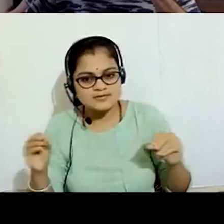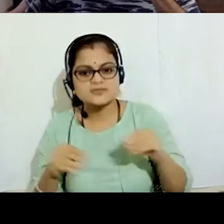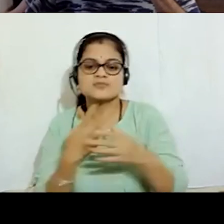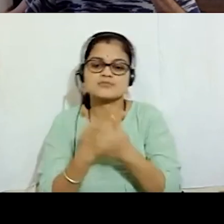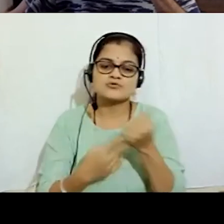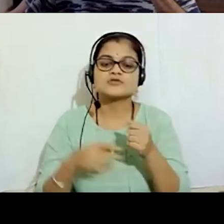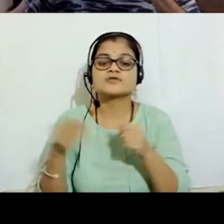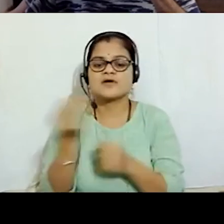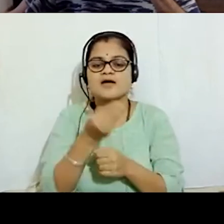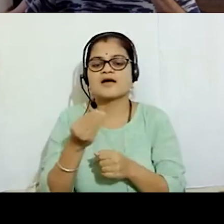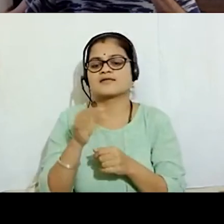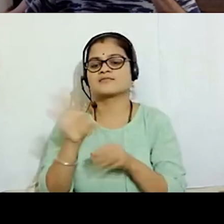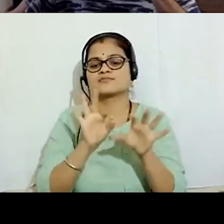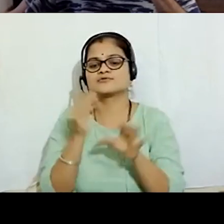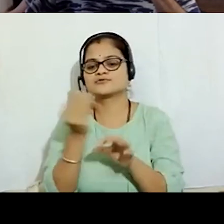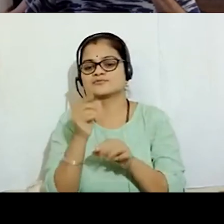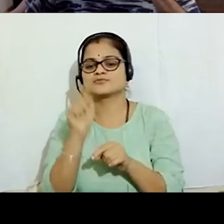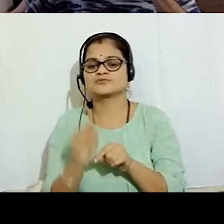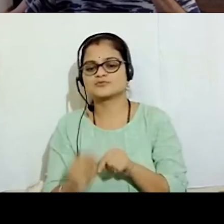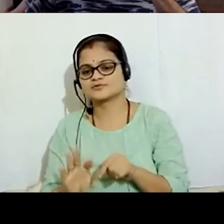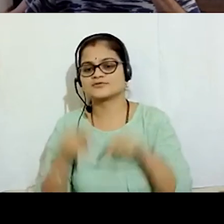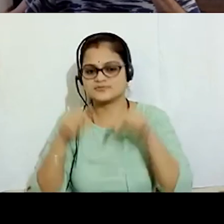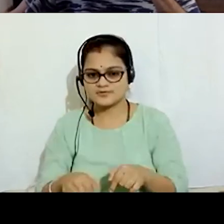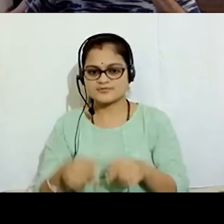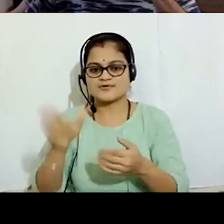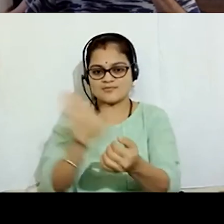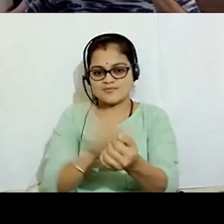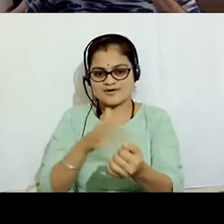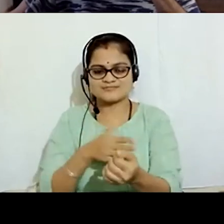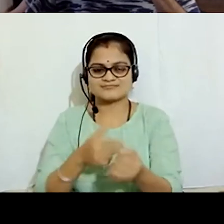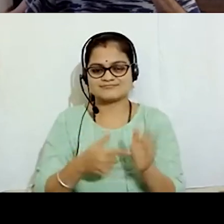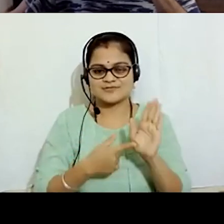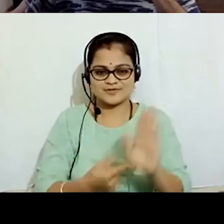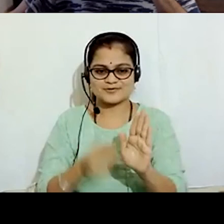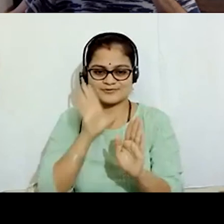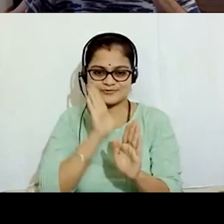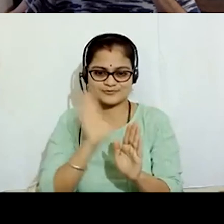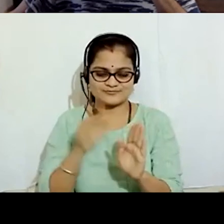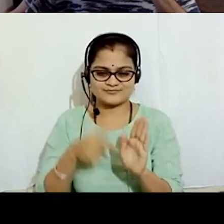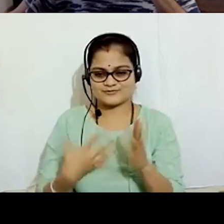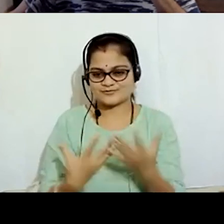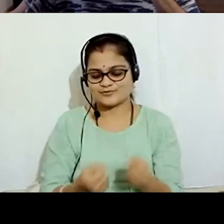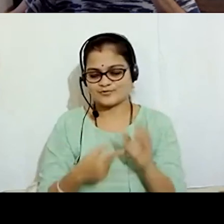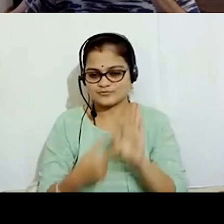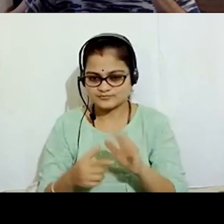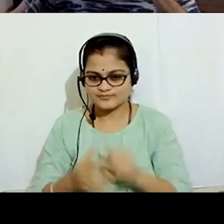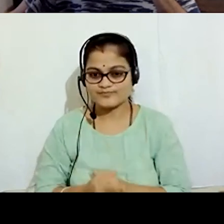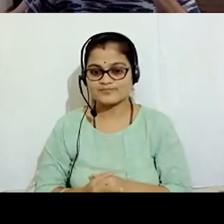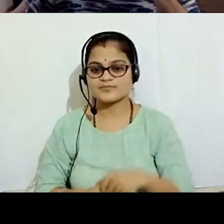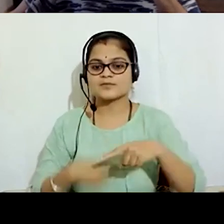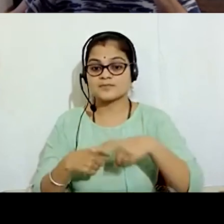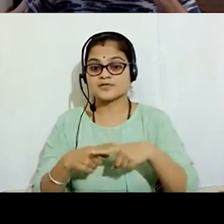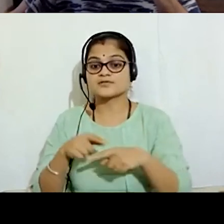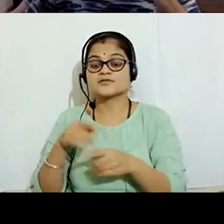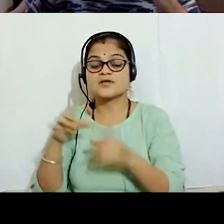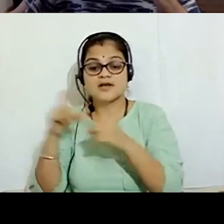to showcase that through my song. And I wanted to go out and explore the parts